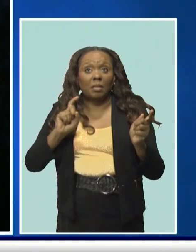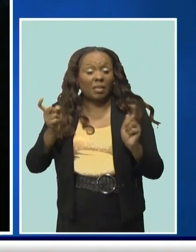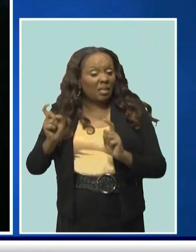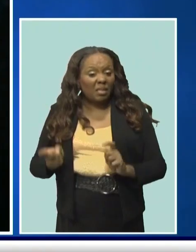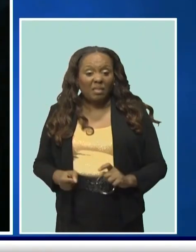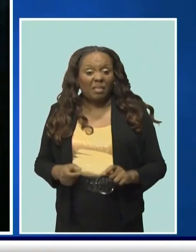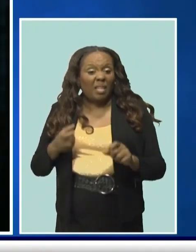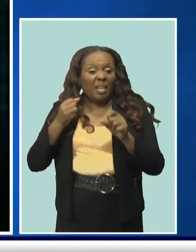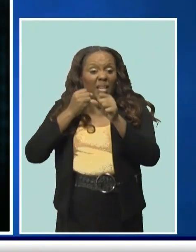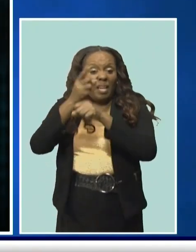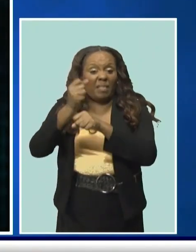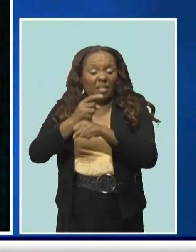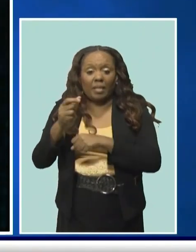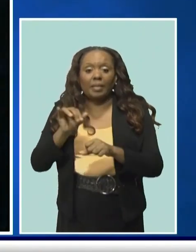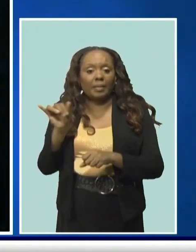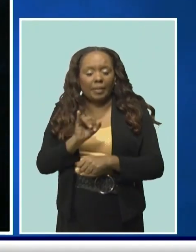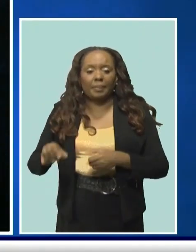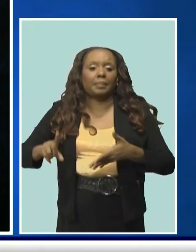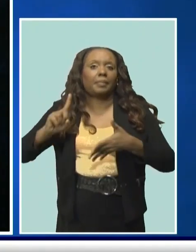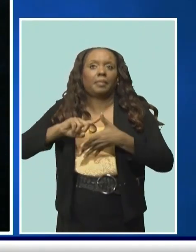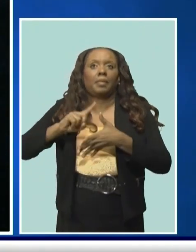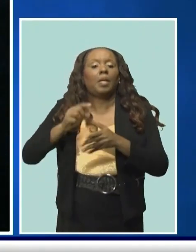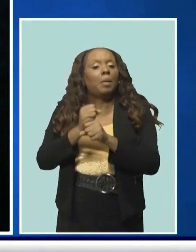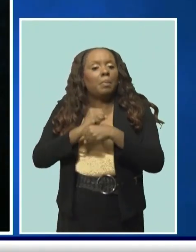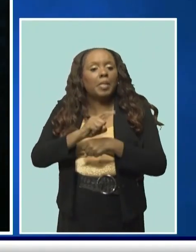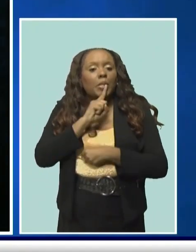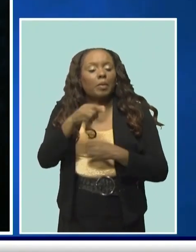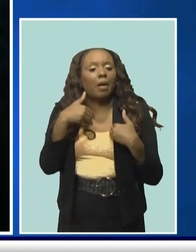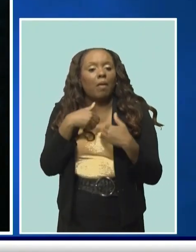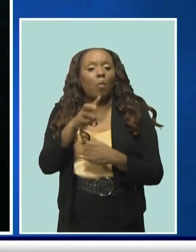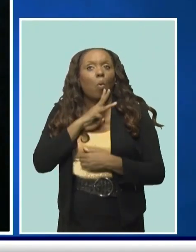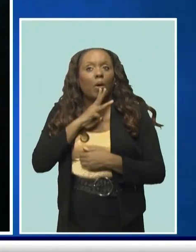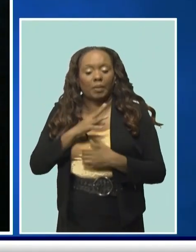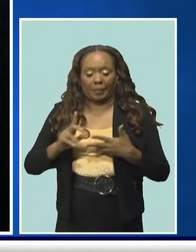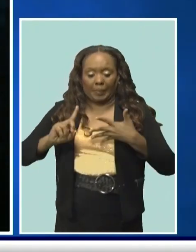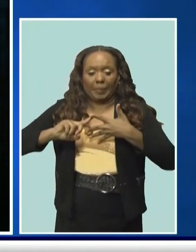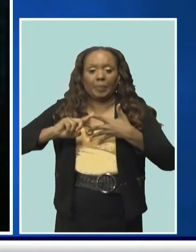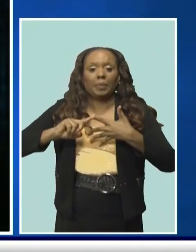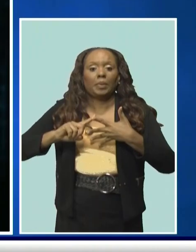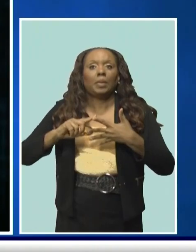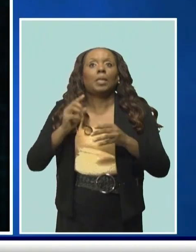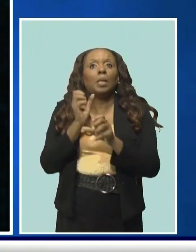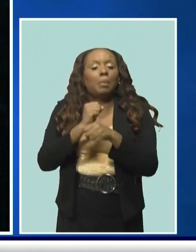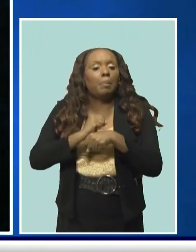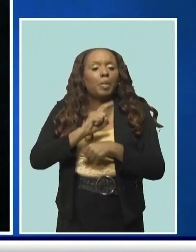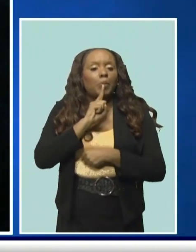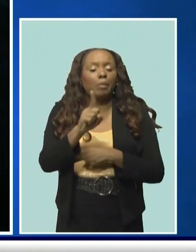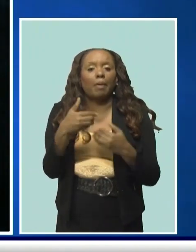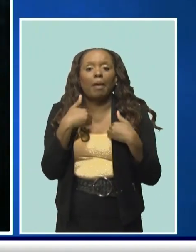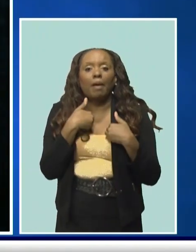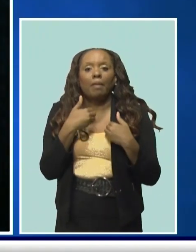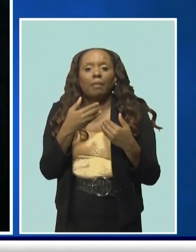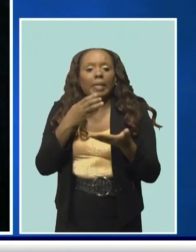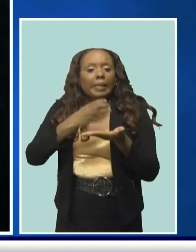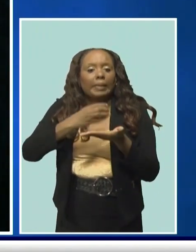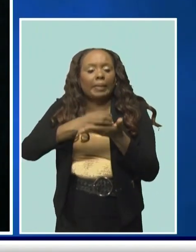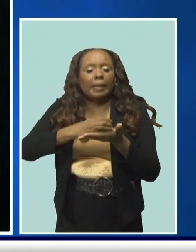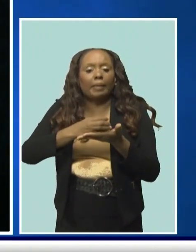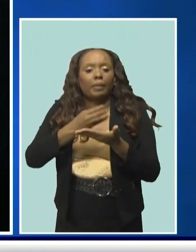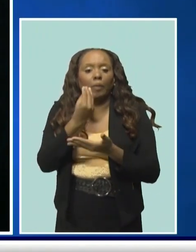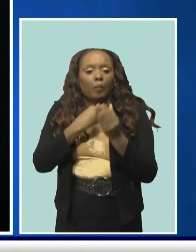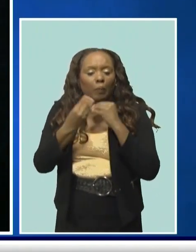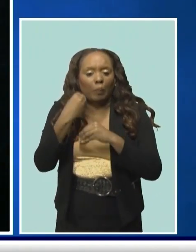year. We need to stock up on water. We need to stock up on non-perishable items.